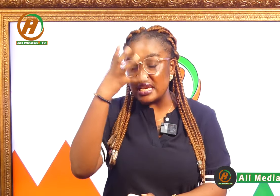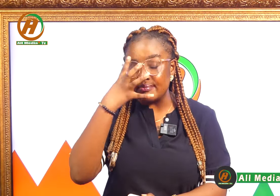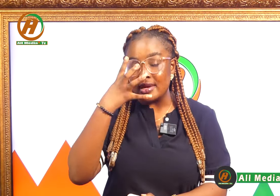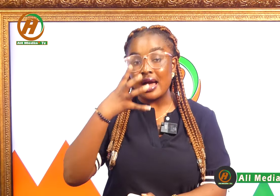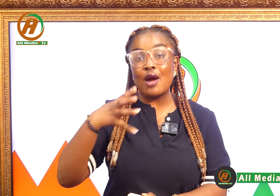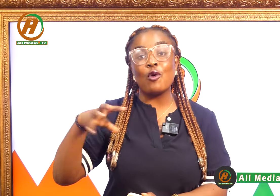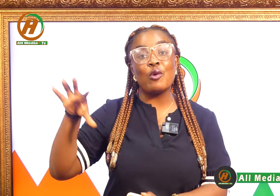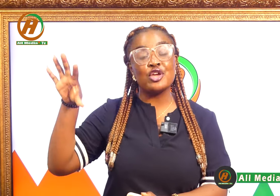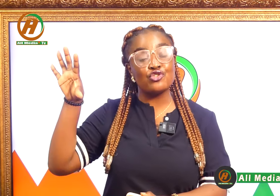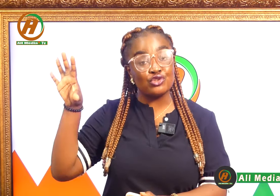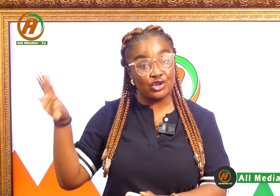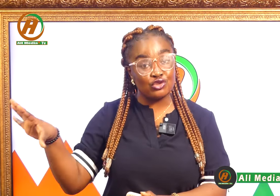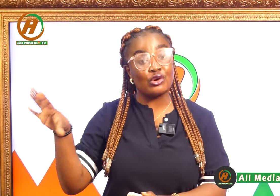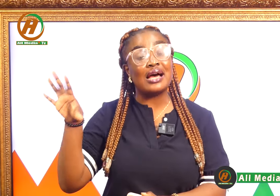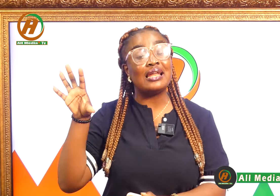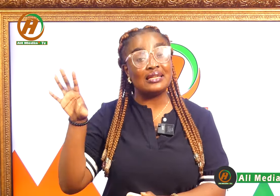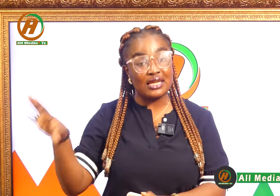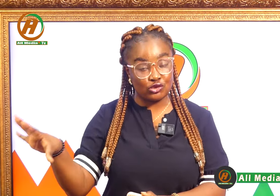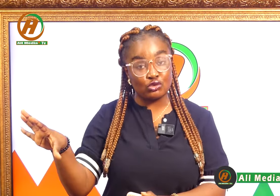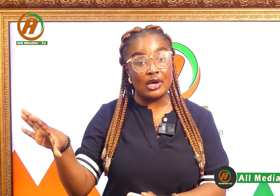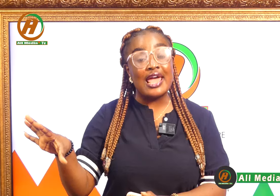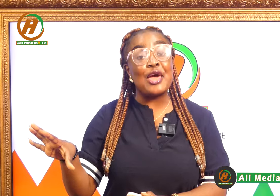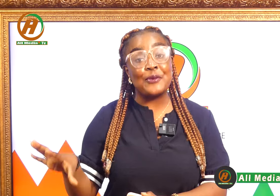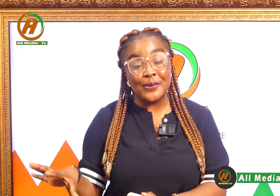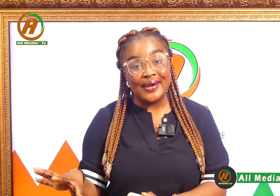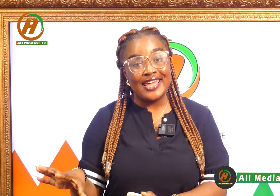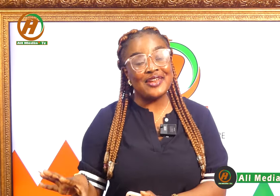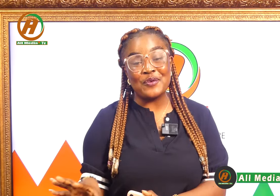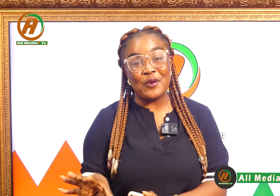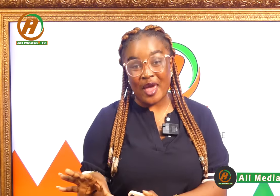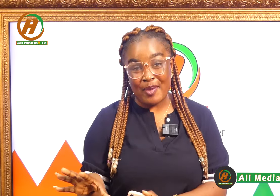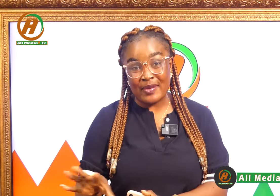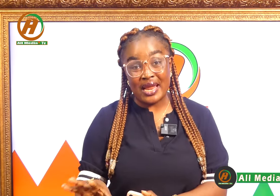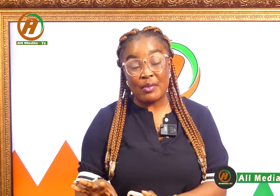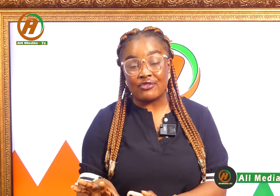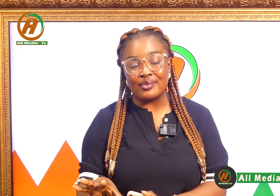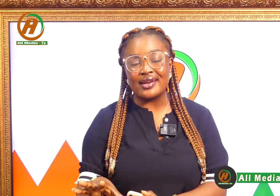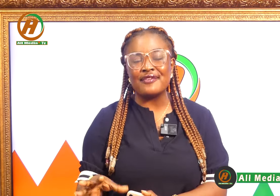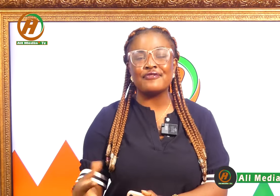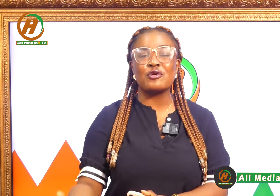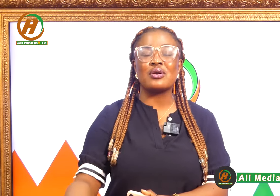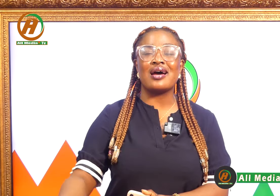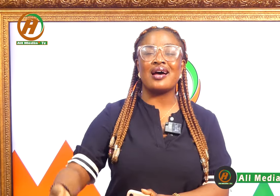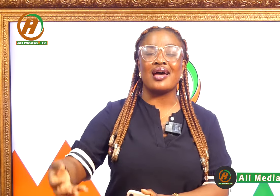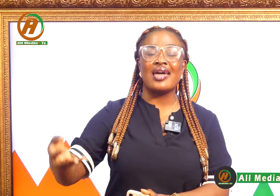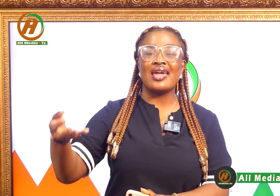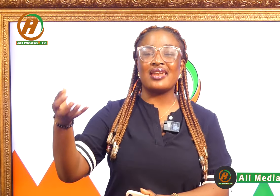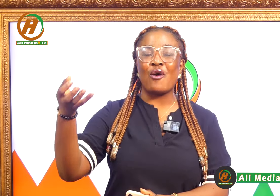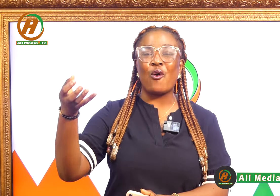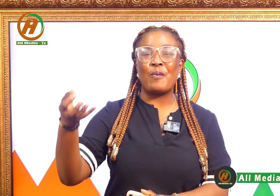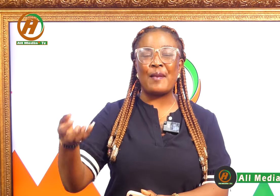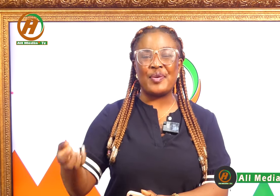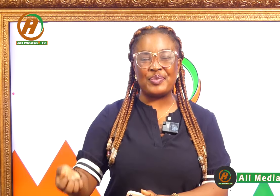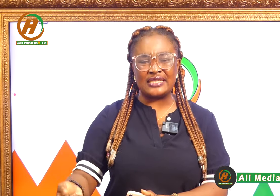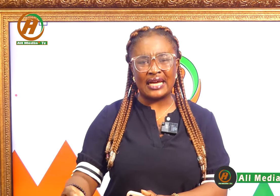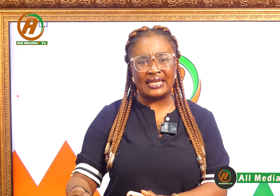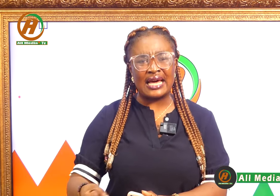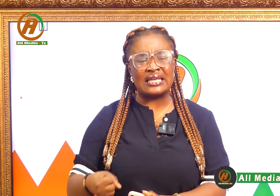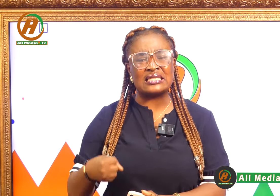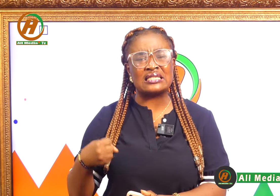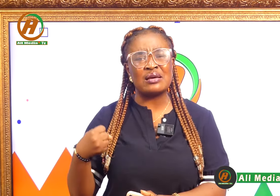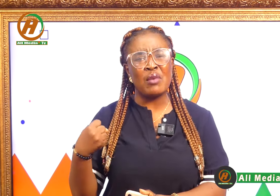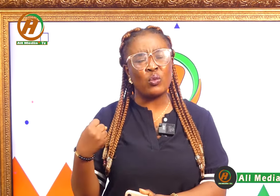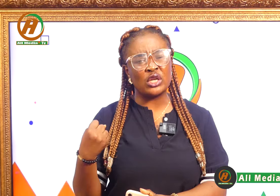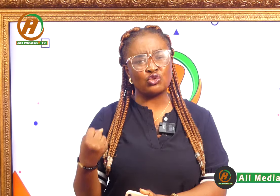amudi nenim. Akobo Yesu Kristo kalanda so. Eno ena wo ebe mana bafo mana afikra. Ena obabe pija.